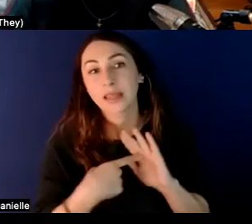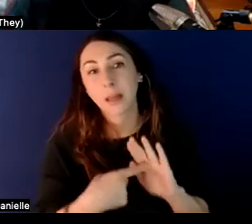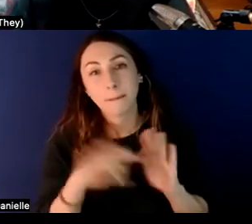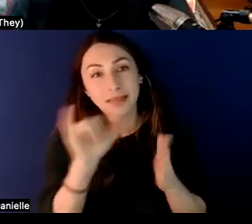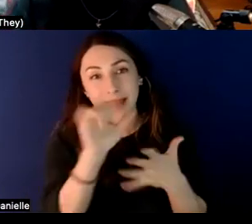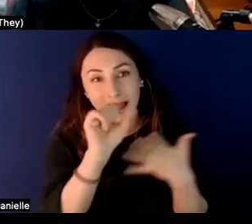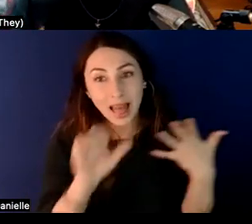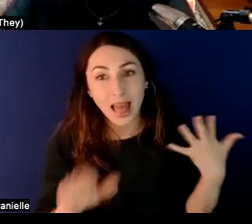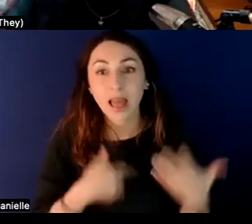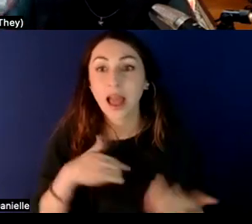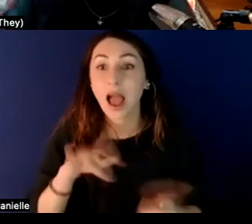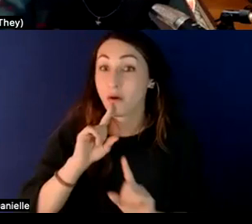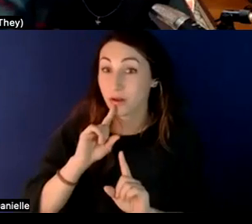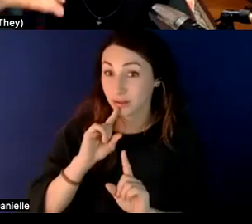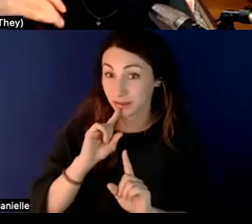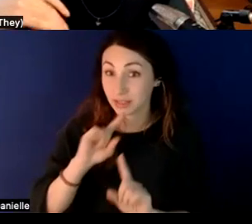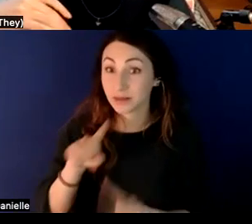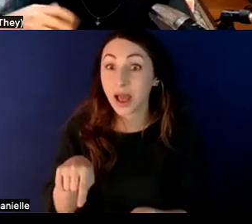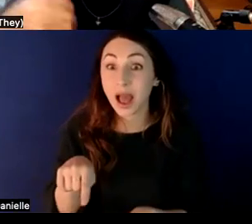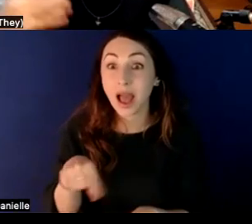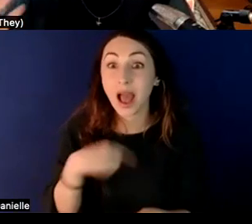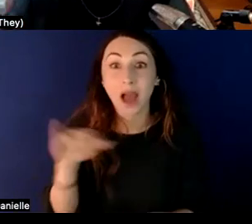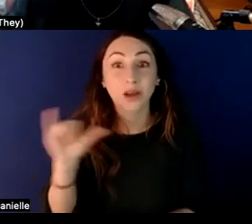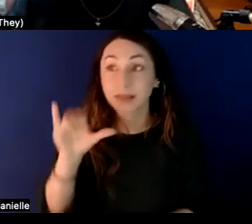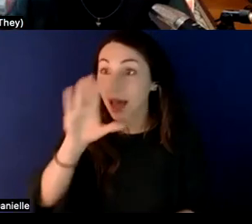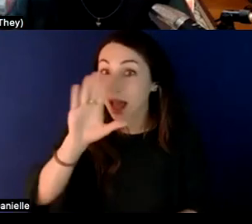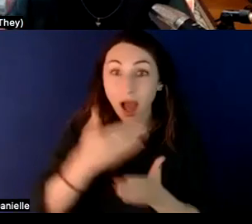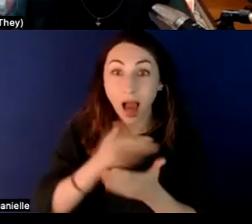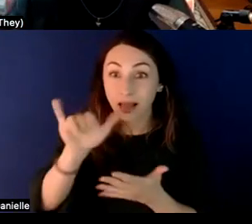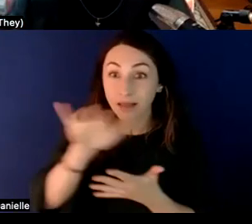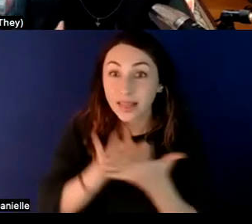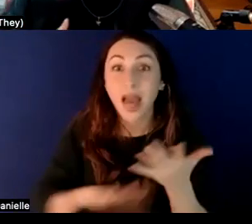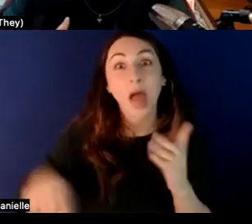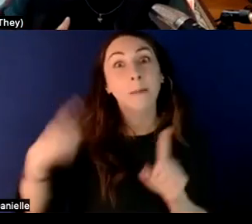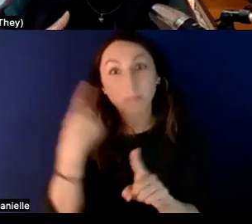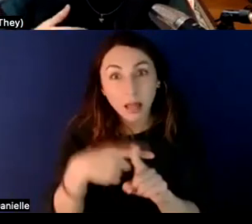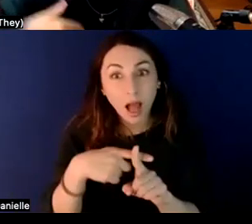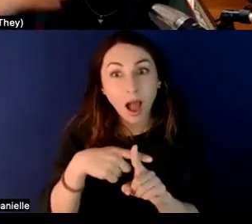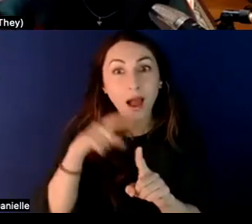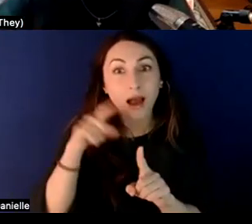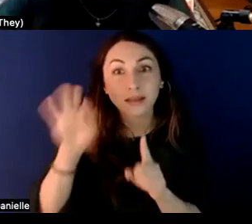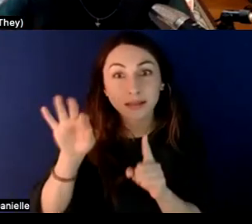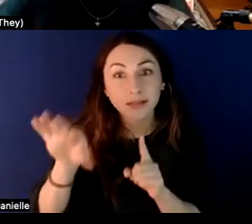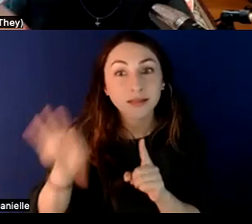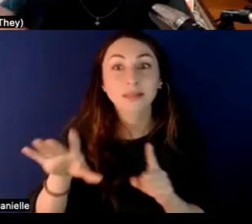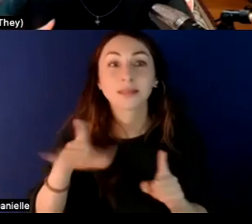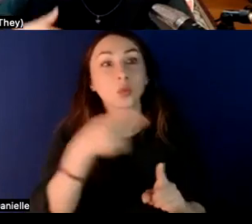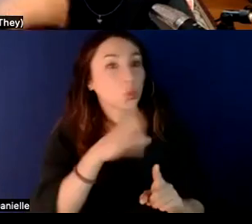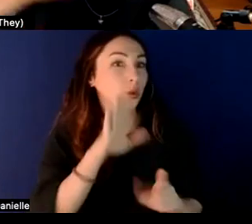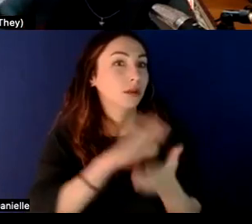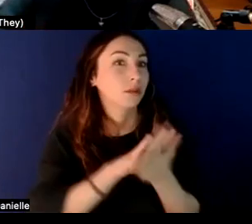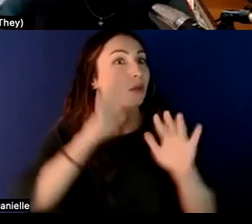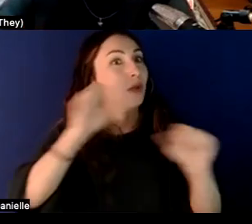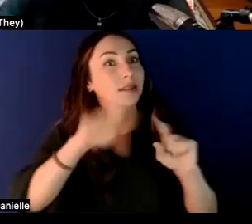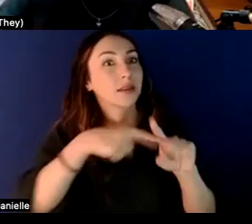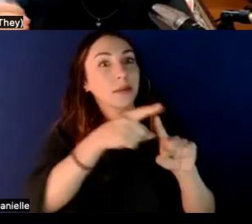And I responded, and I was like, literally all of these, named some other examples. I'd be the president when I grow up. I'm a